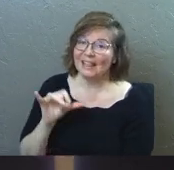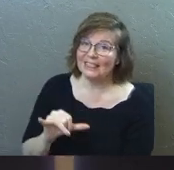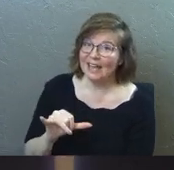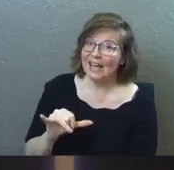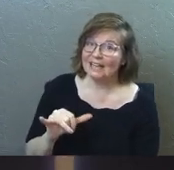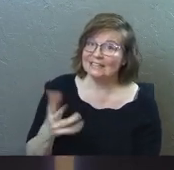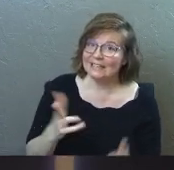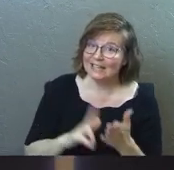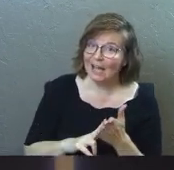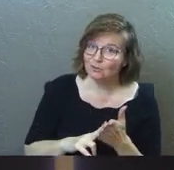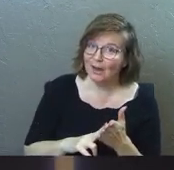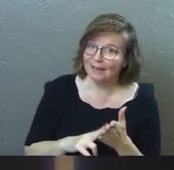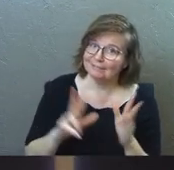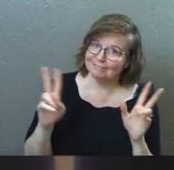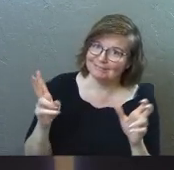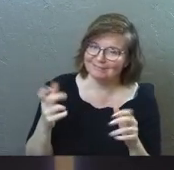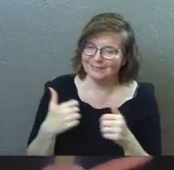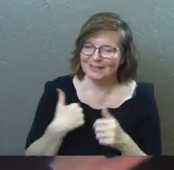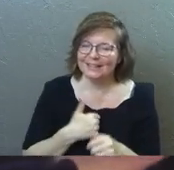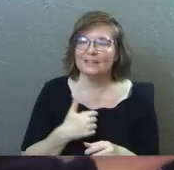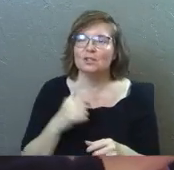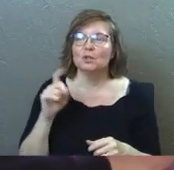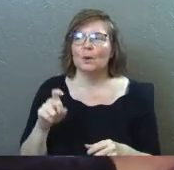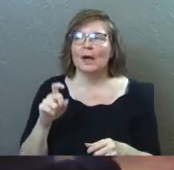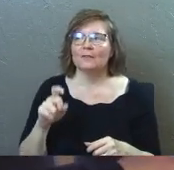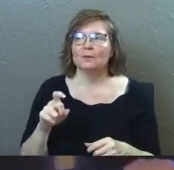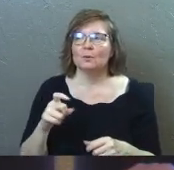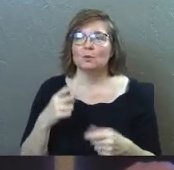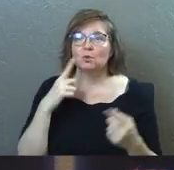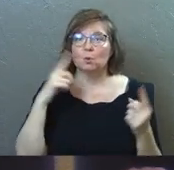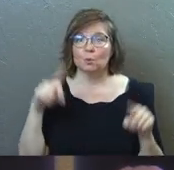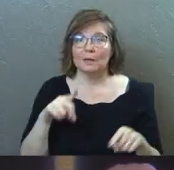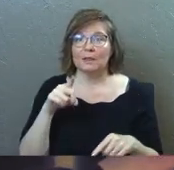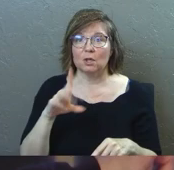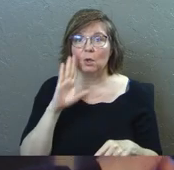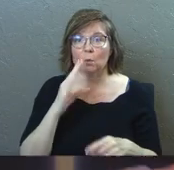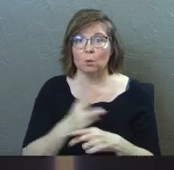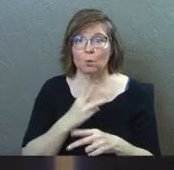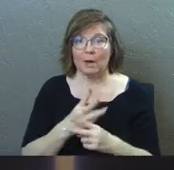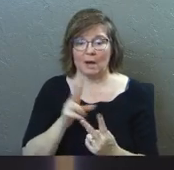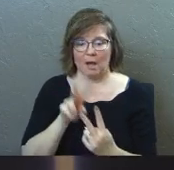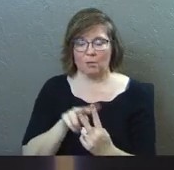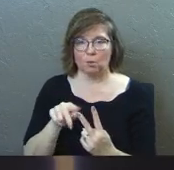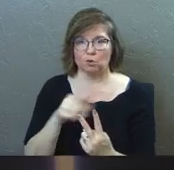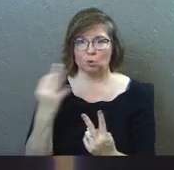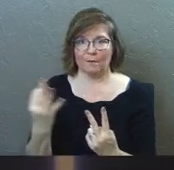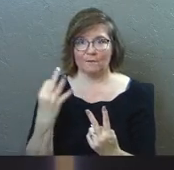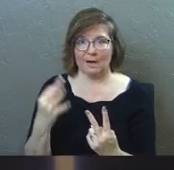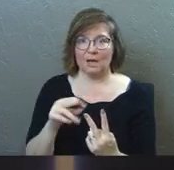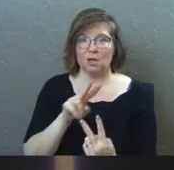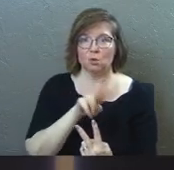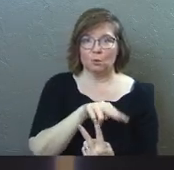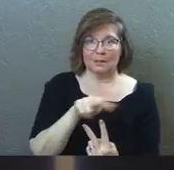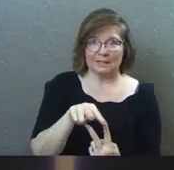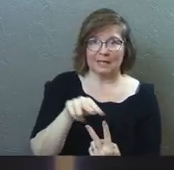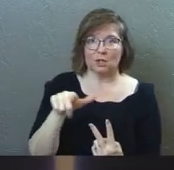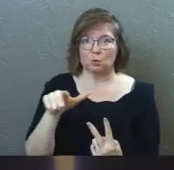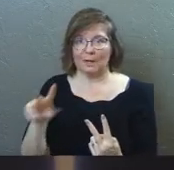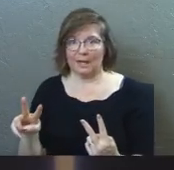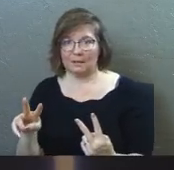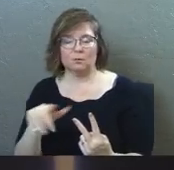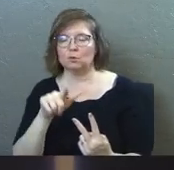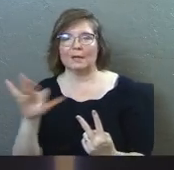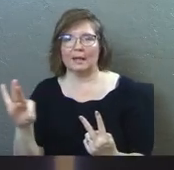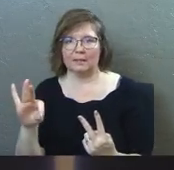That's the contract you're making if you take a shirt. You have to agree that you will wear it on those two Fridays, the 22nd and the 29th.